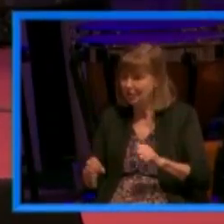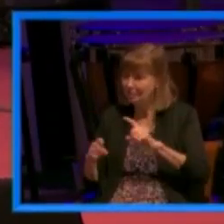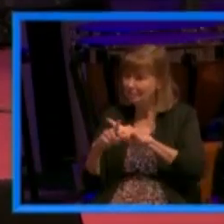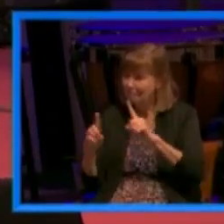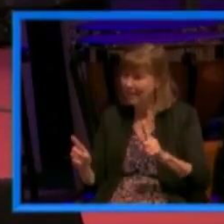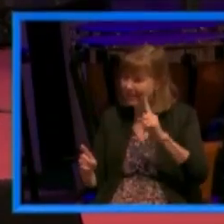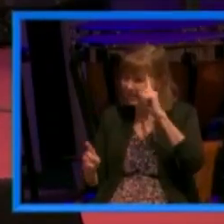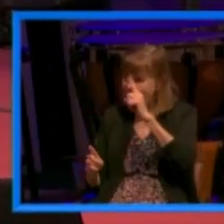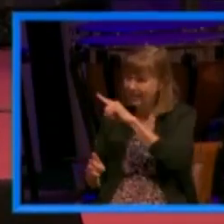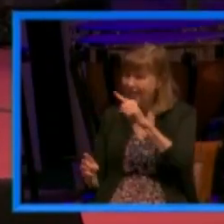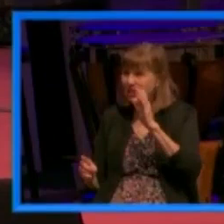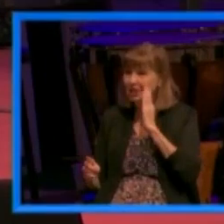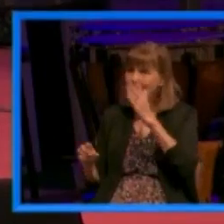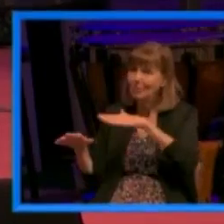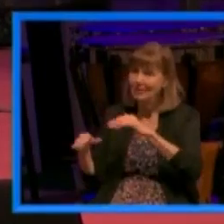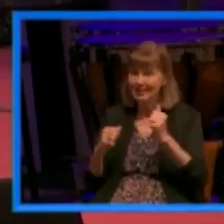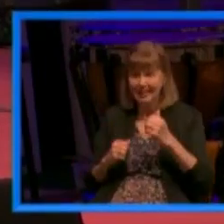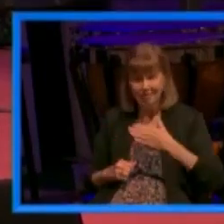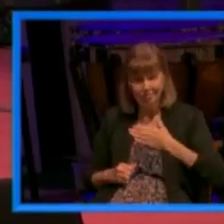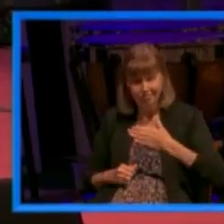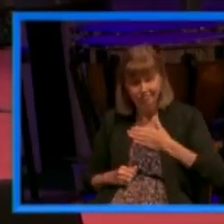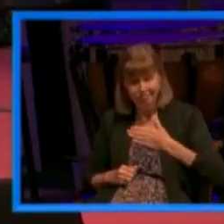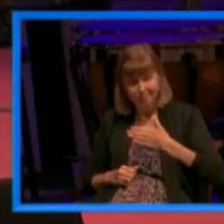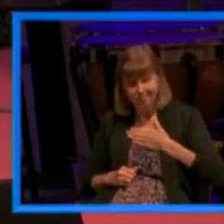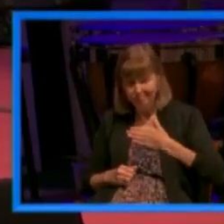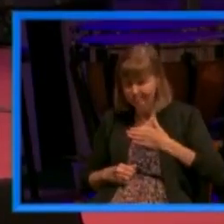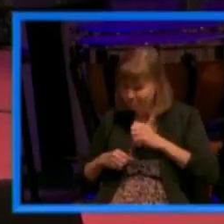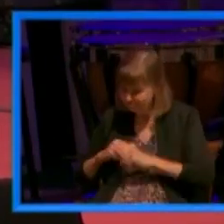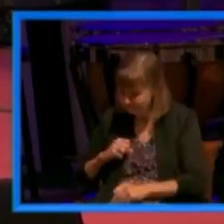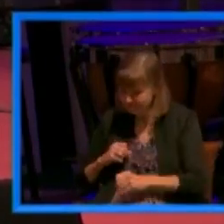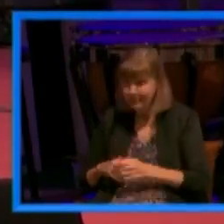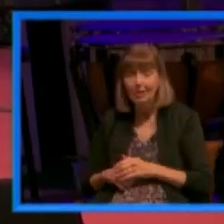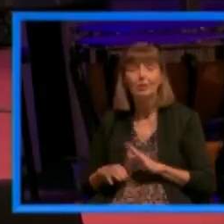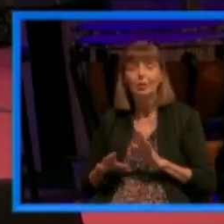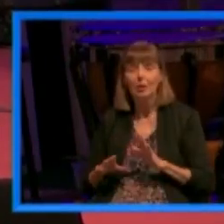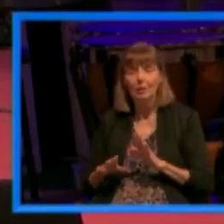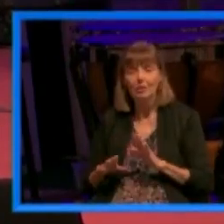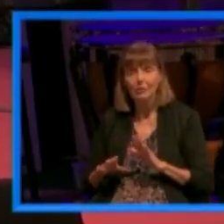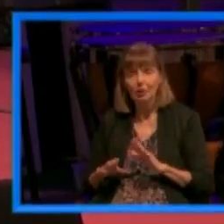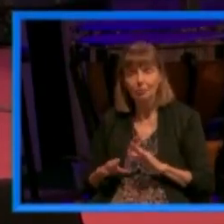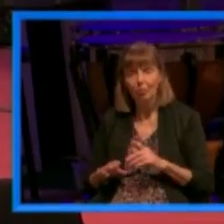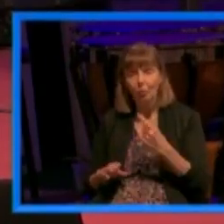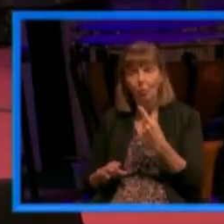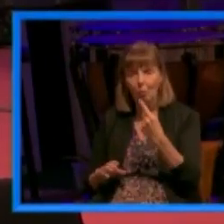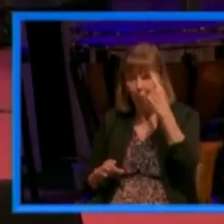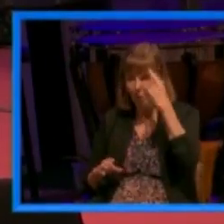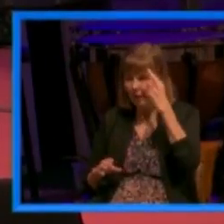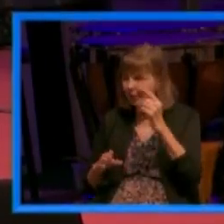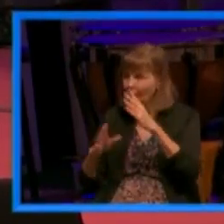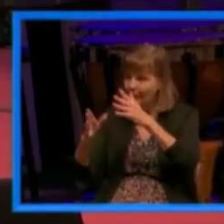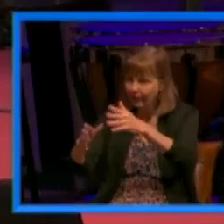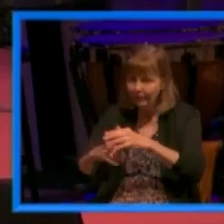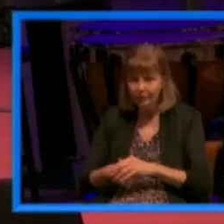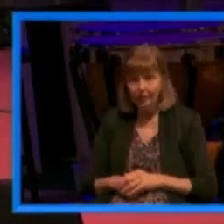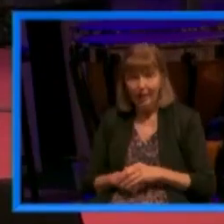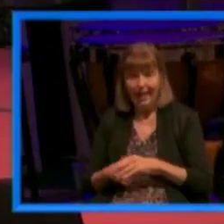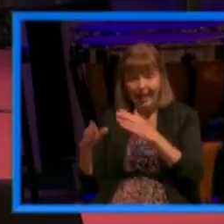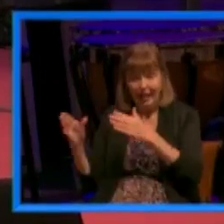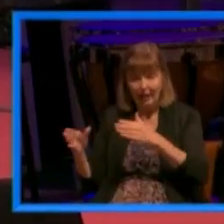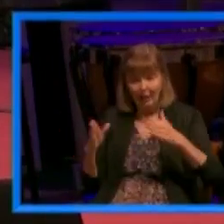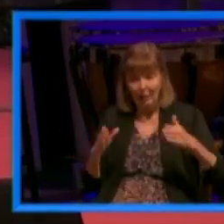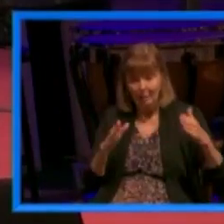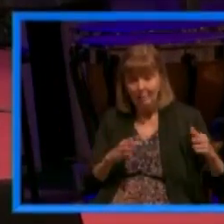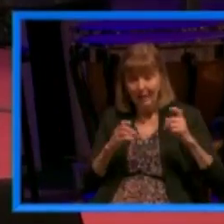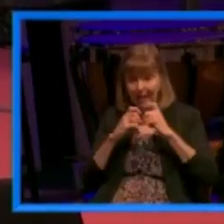finish with one final thought, and that's simply this. In this pattern of sin, there is one character we have not mentioned yet. There is one character we have